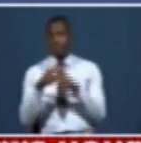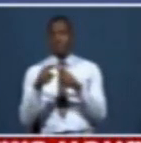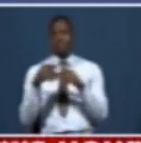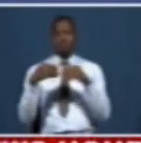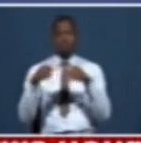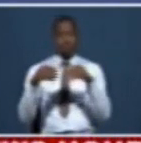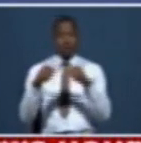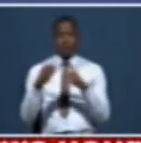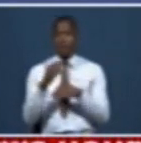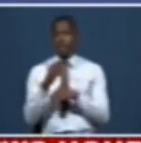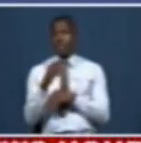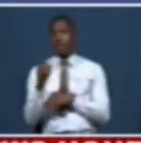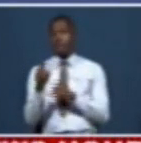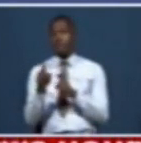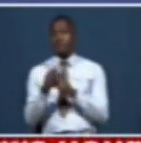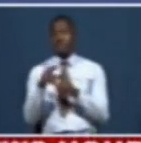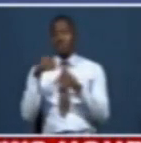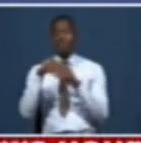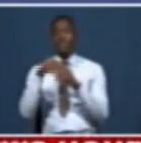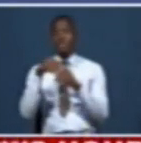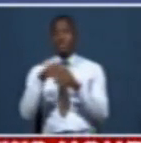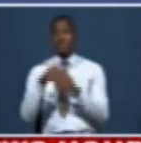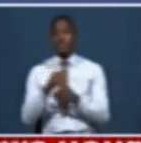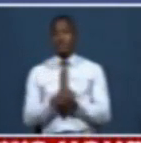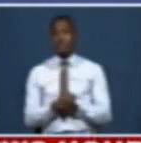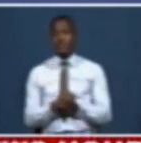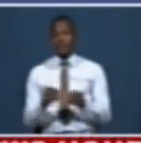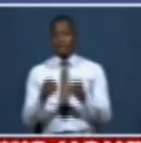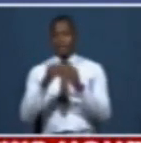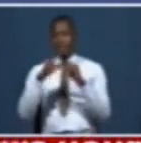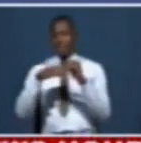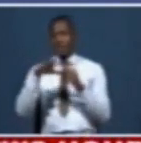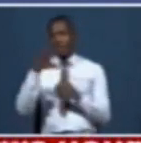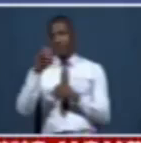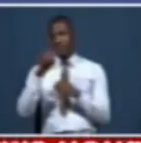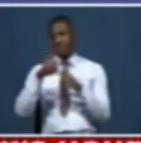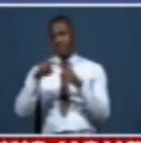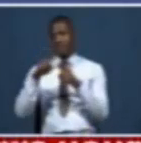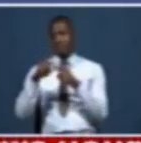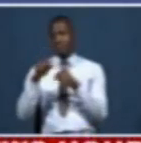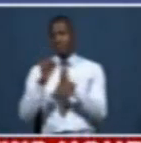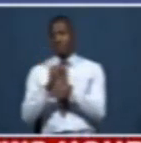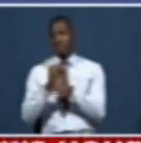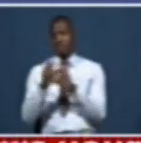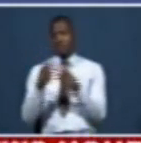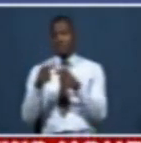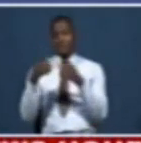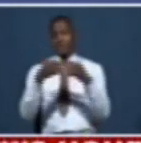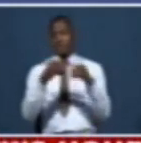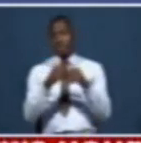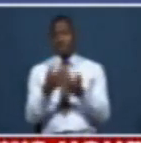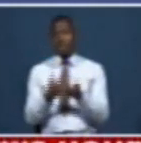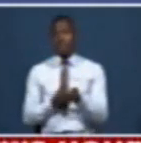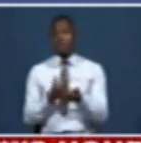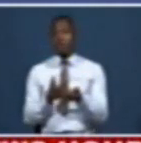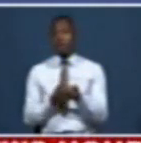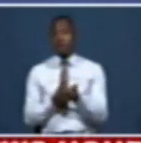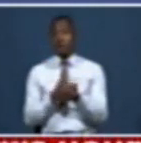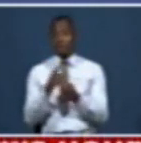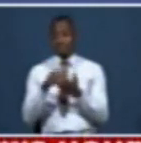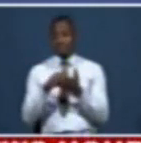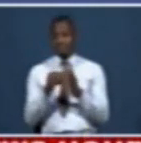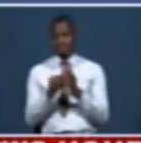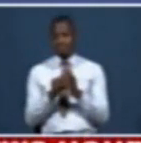trade, and in investments. More than 50 Norwegian companies are present in Ghana, and investments are